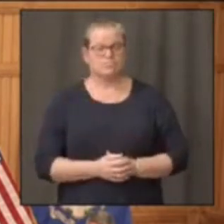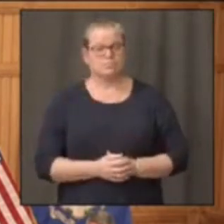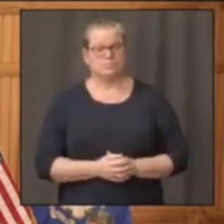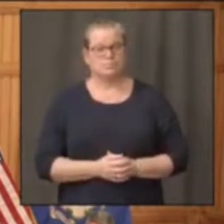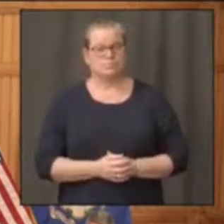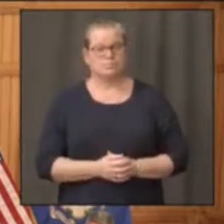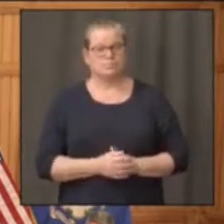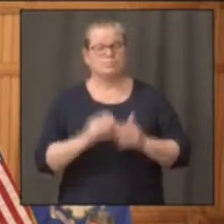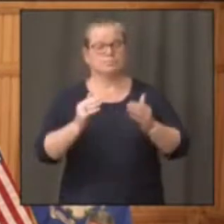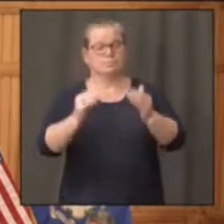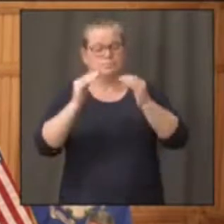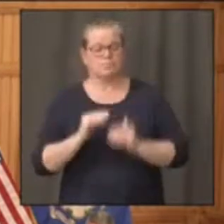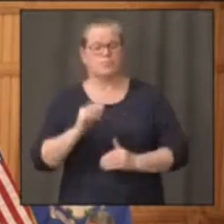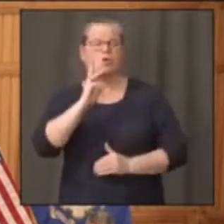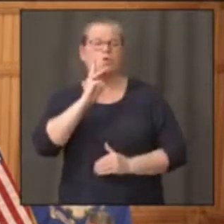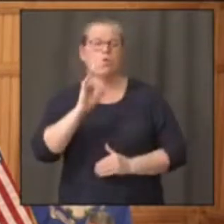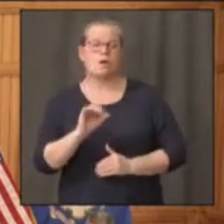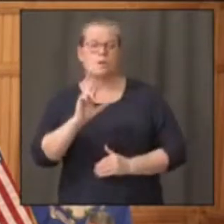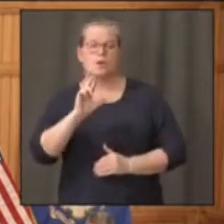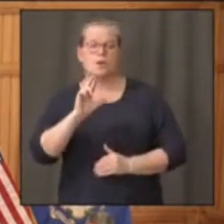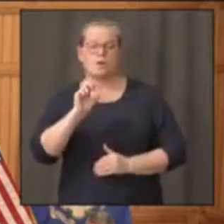The Waterbury Republican American.